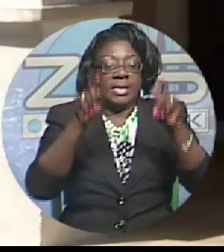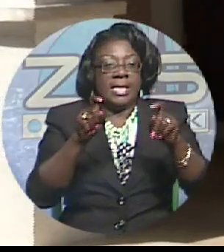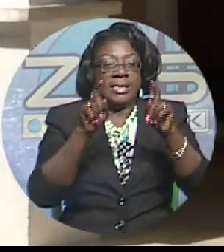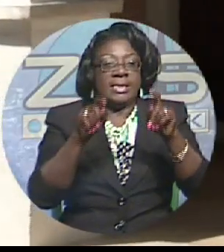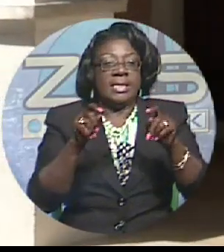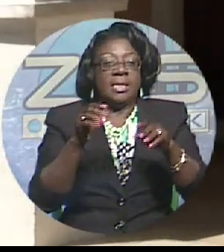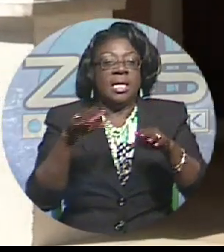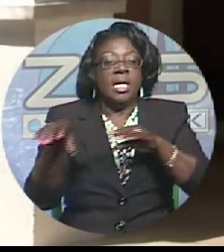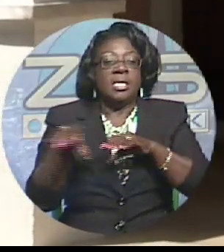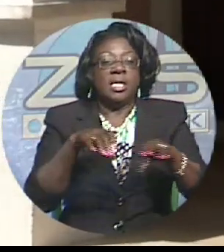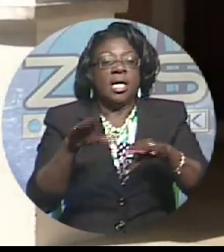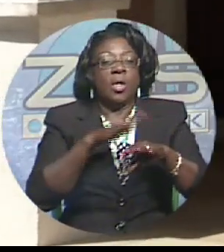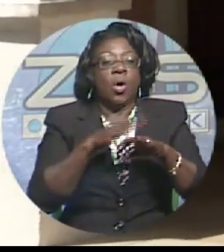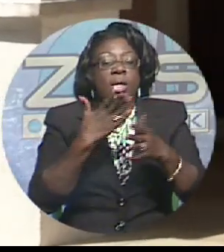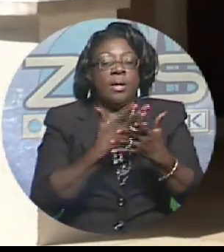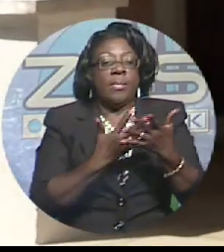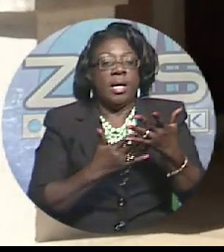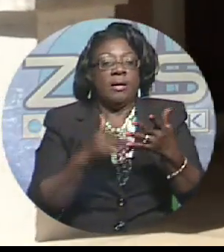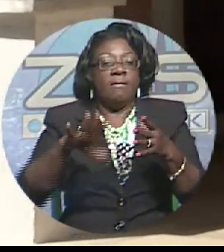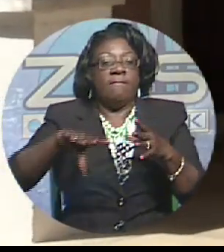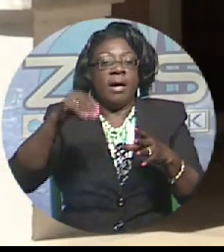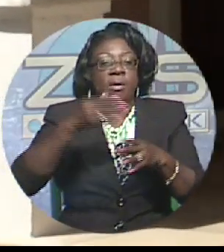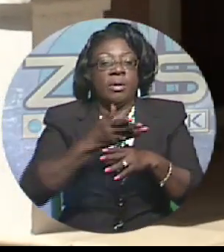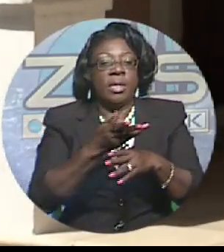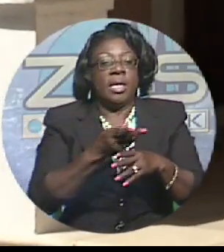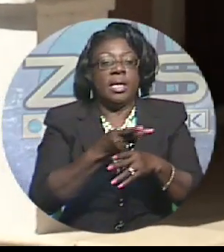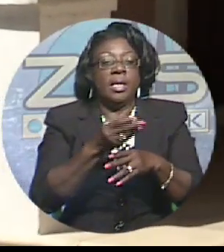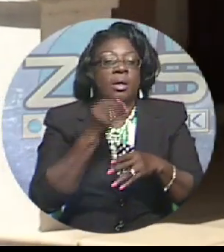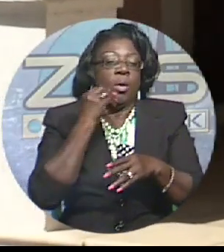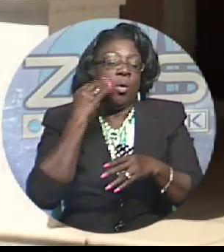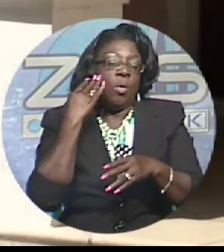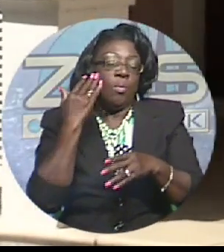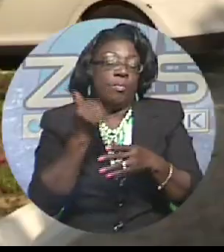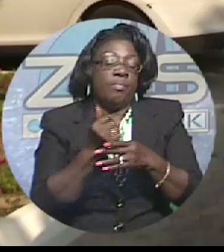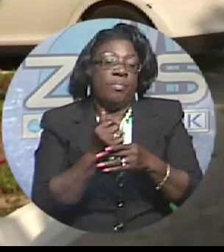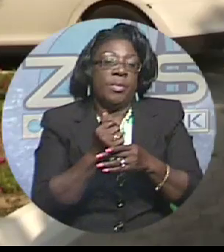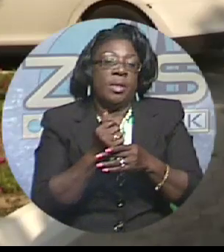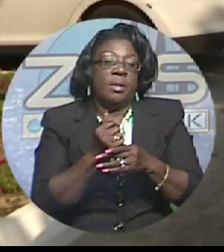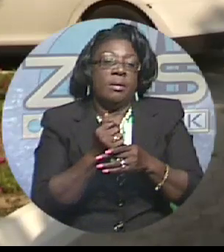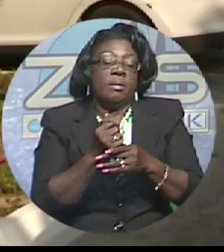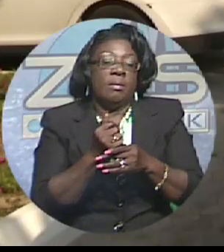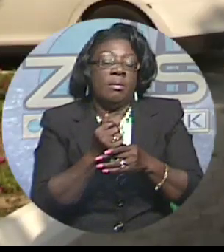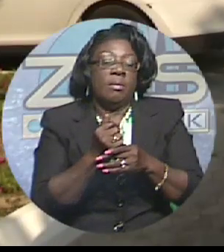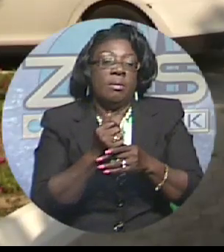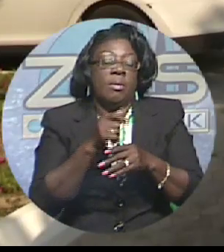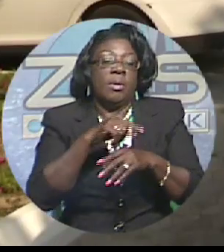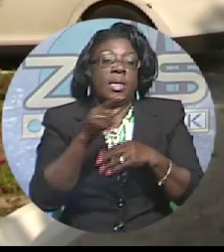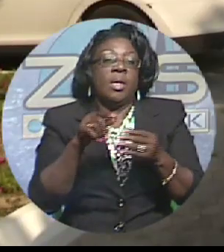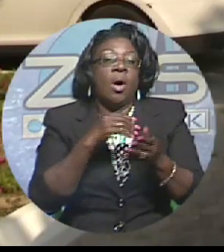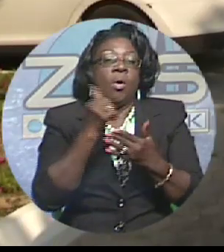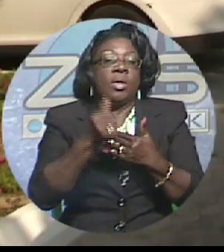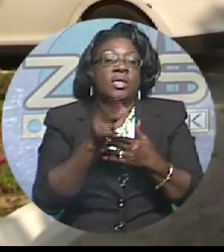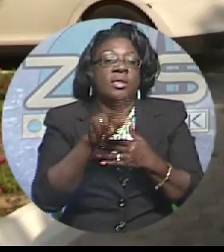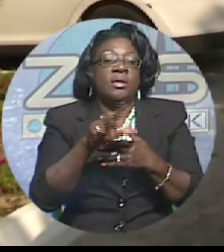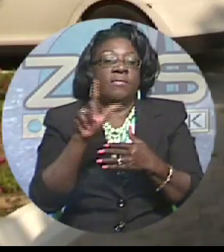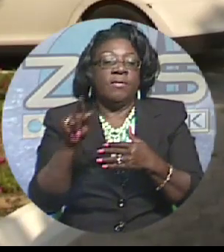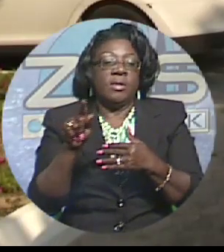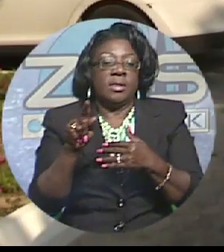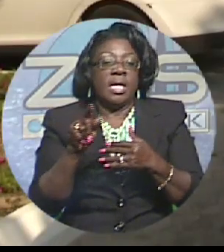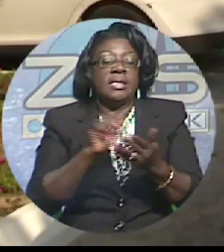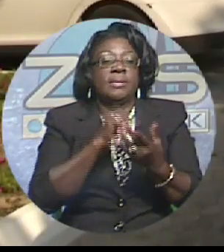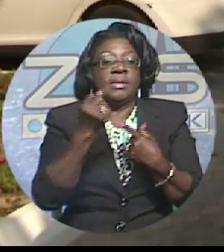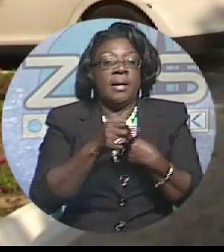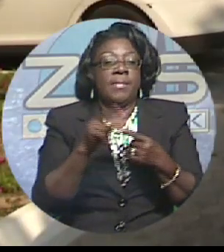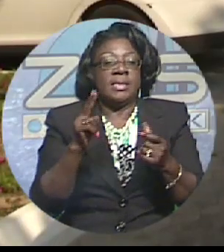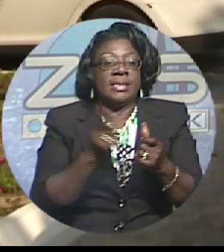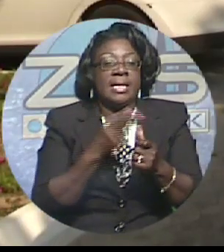into the record instead by court clerk Andy Saunders. That included 4 separate reports dated August 31st and September